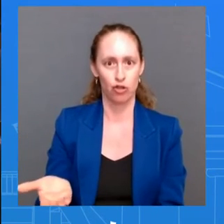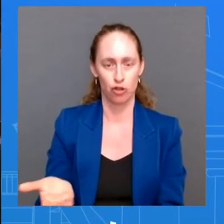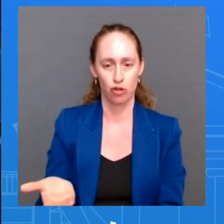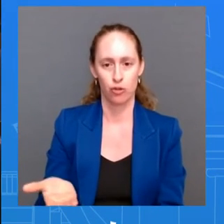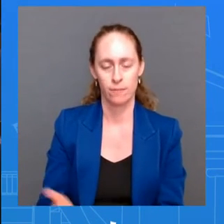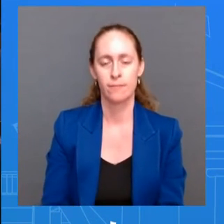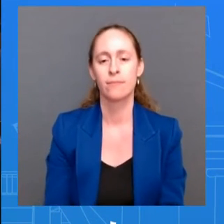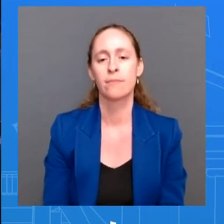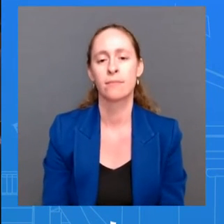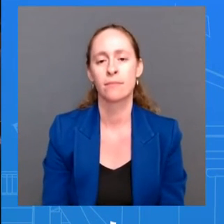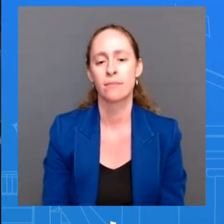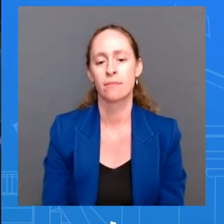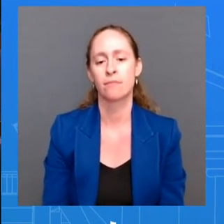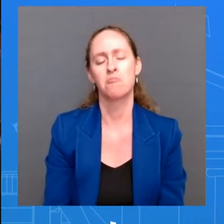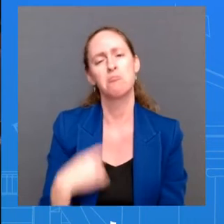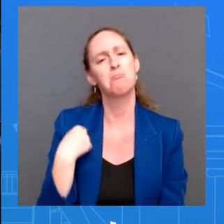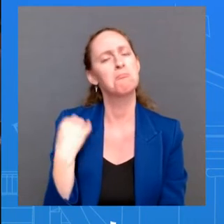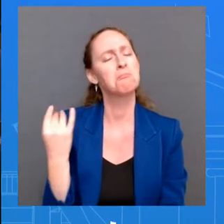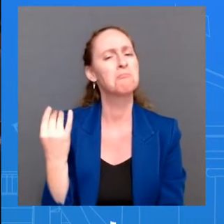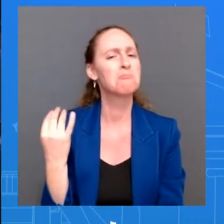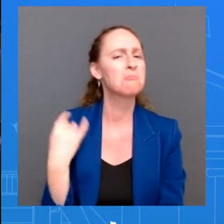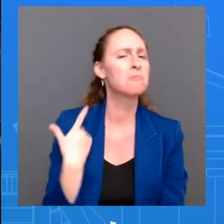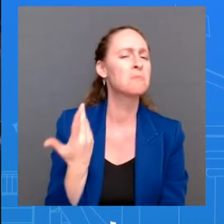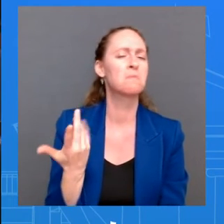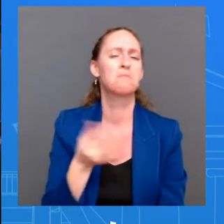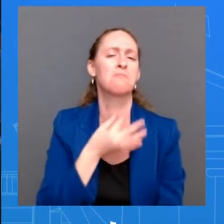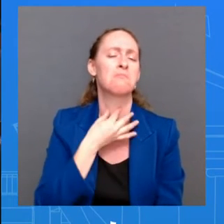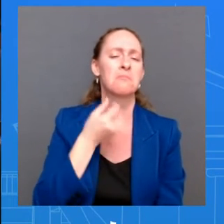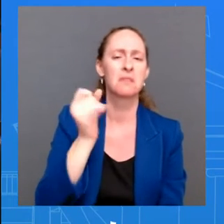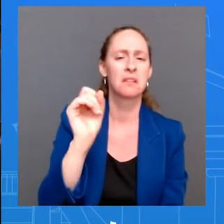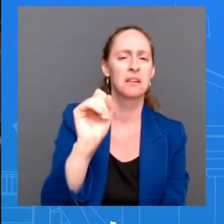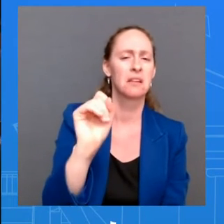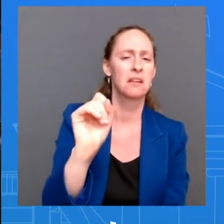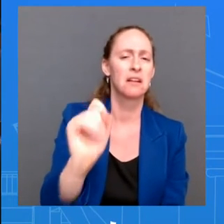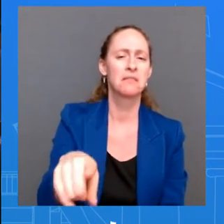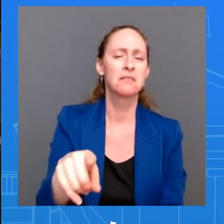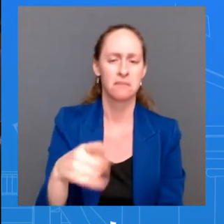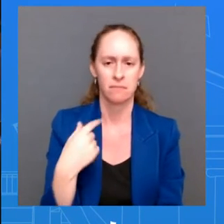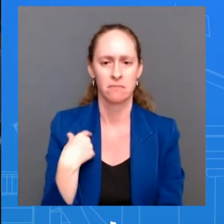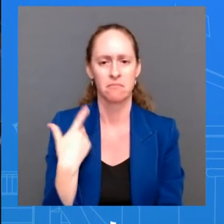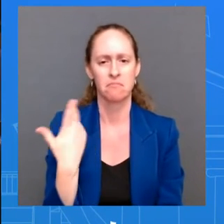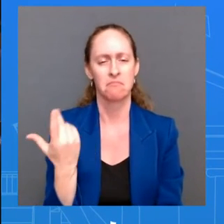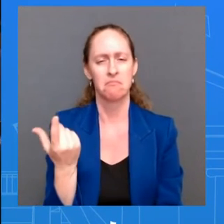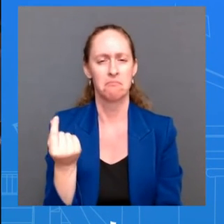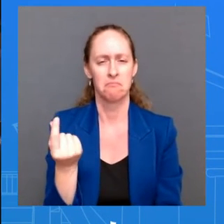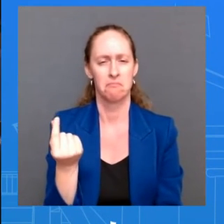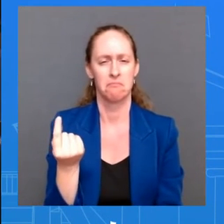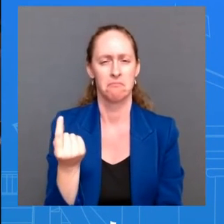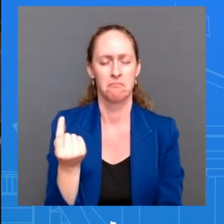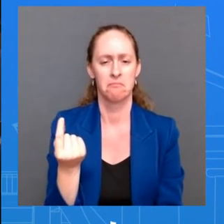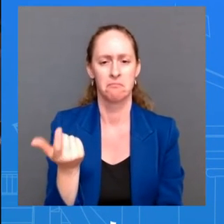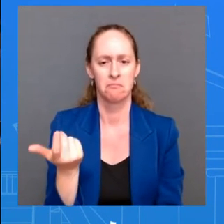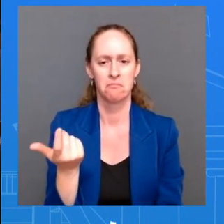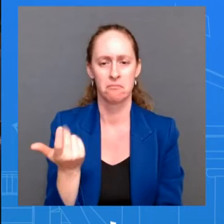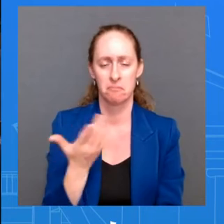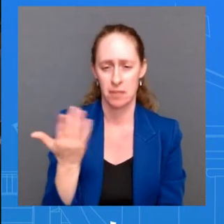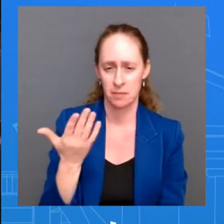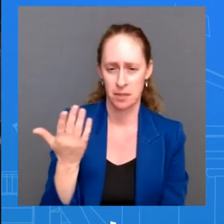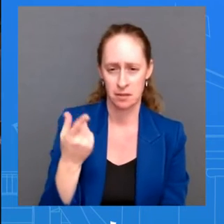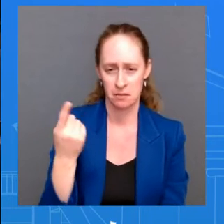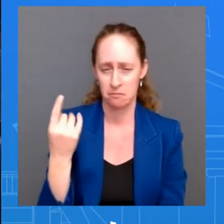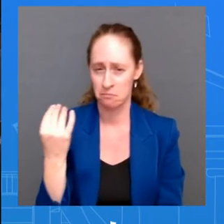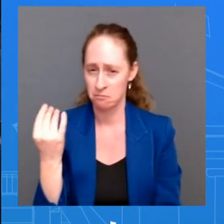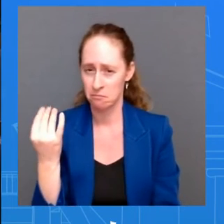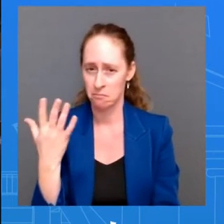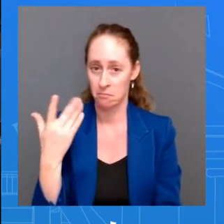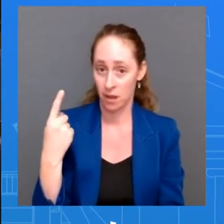played in the request of extradition of Mexican drug trafficker Rafael Caro Quintero, if any. And since the